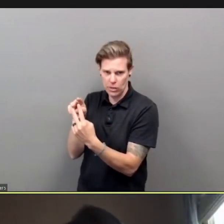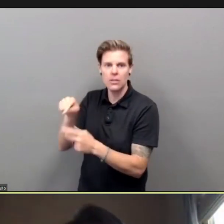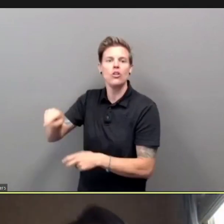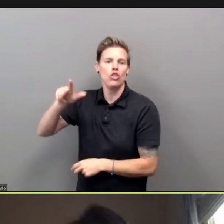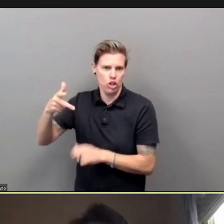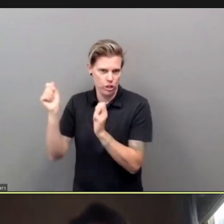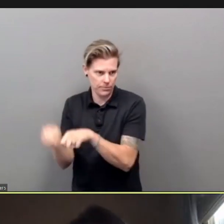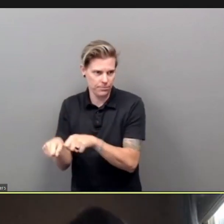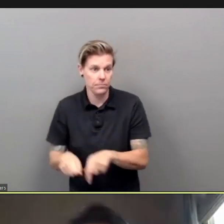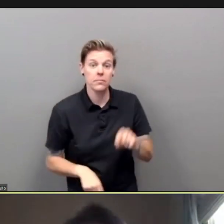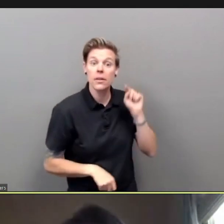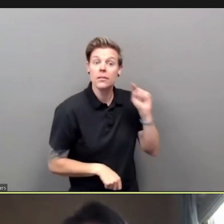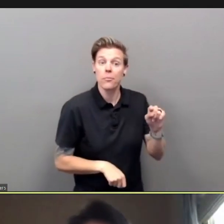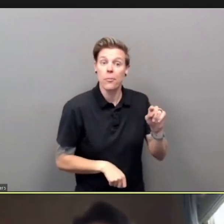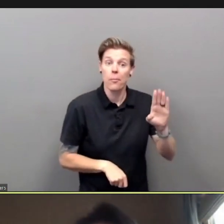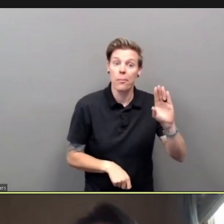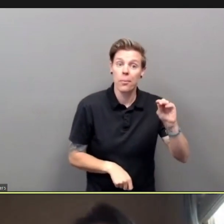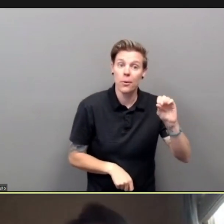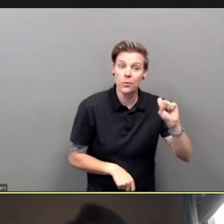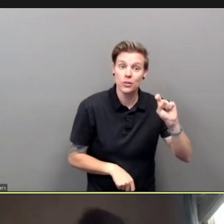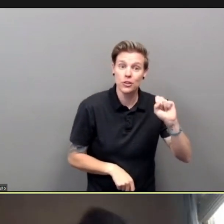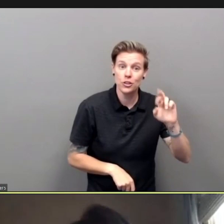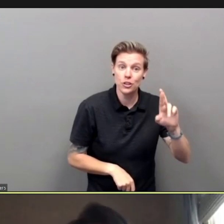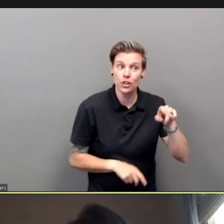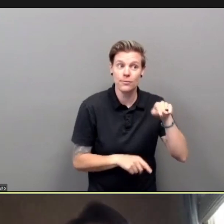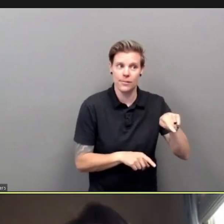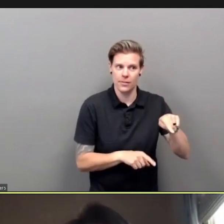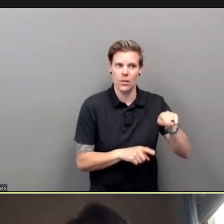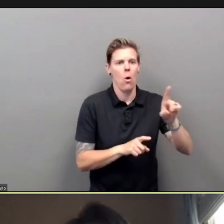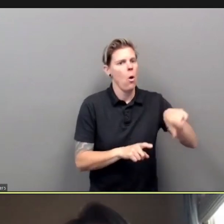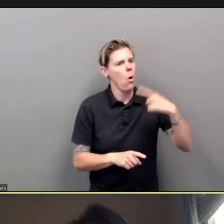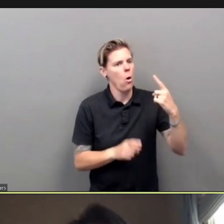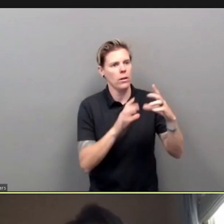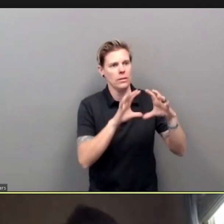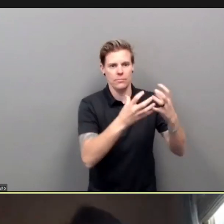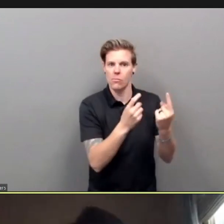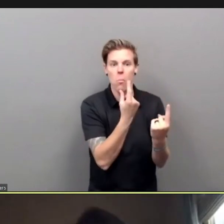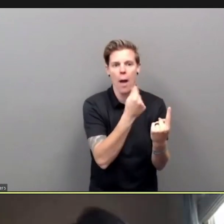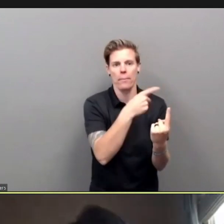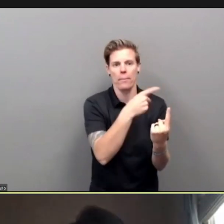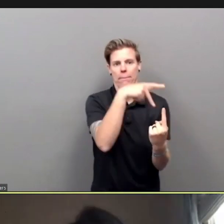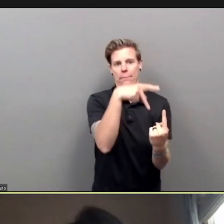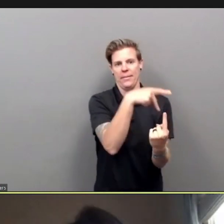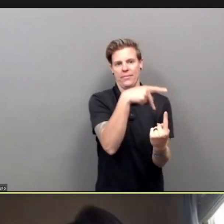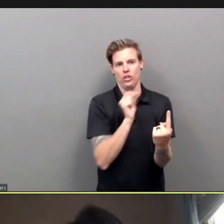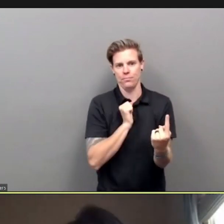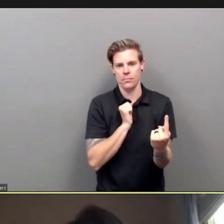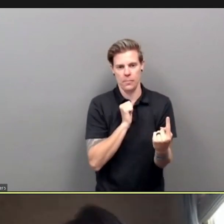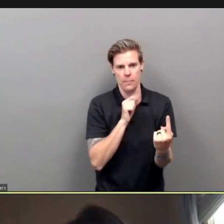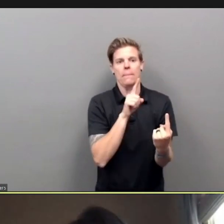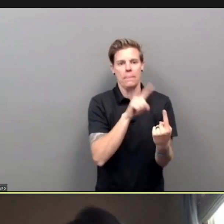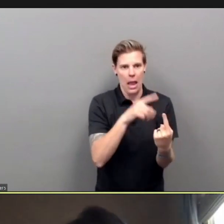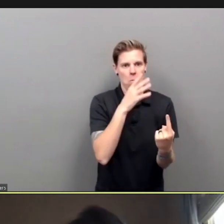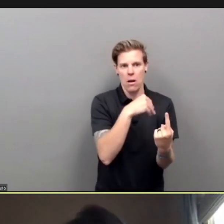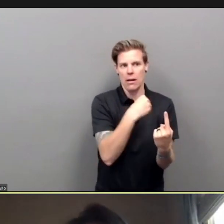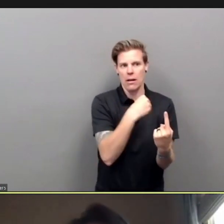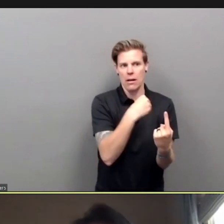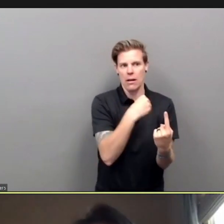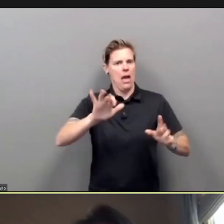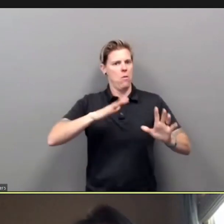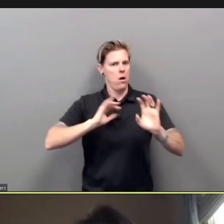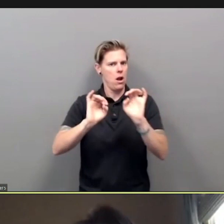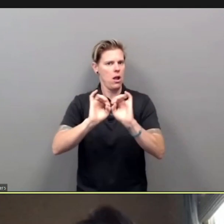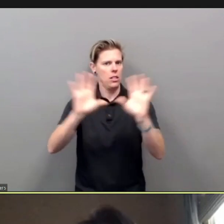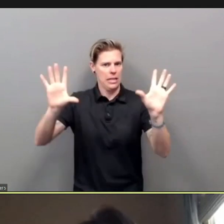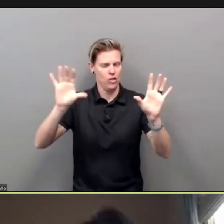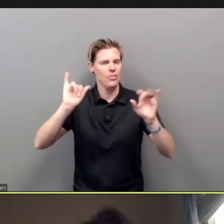that we're talking about right now, it's only for Pfizer. So just a clarification, because I think that might be confusing